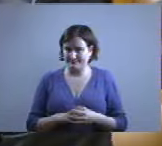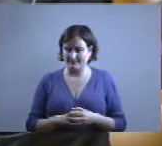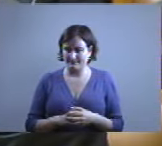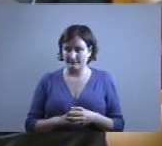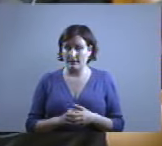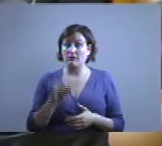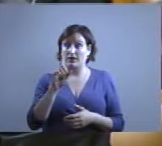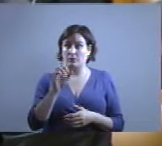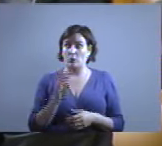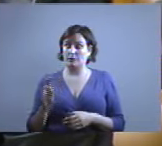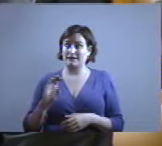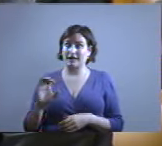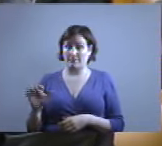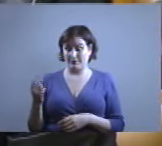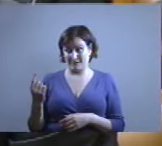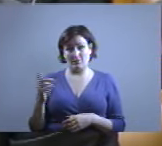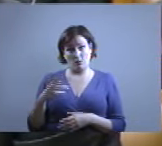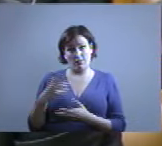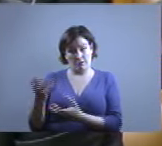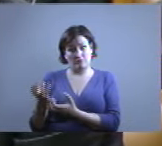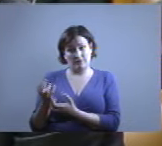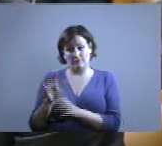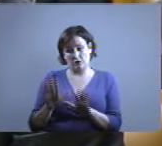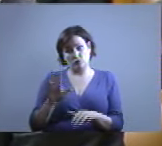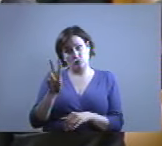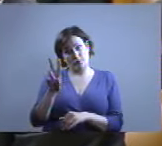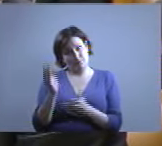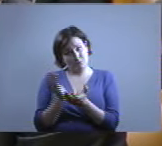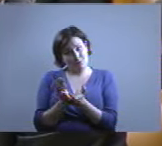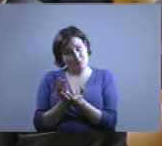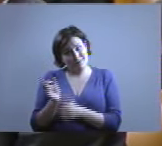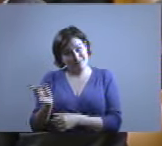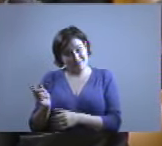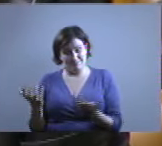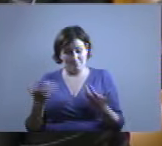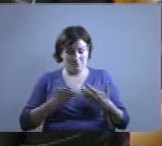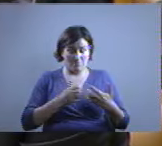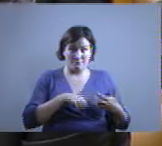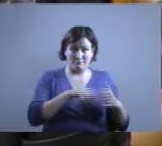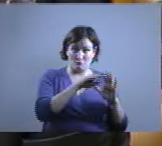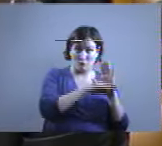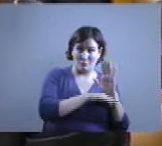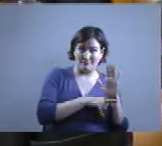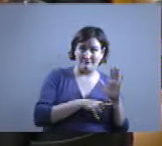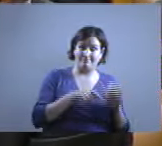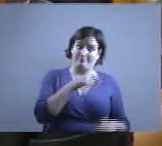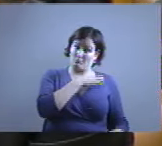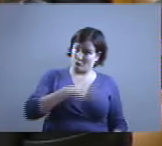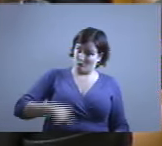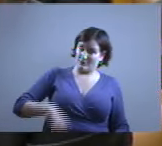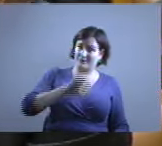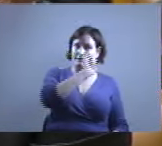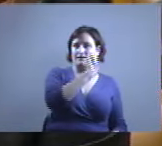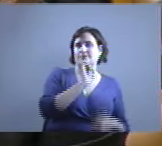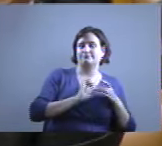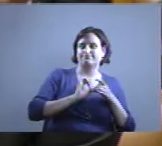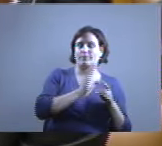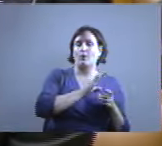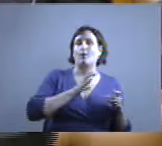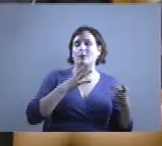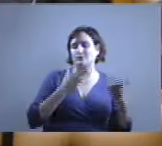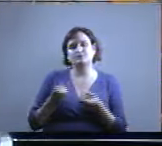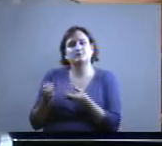Cape itself will be a beneficiary of at least 12 schools in terms of this program by the Presidential Infrastructure Coordinating Council. Thank you